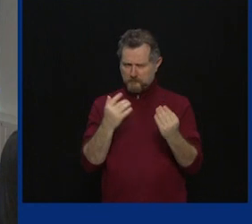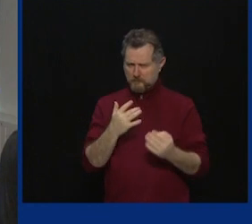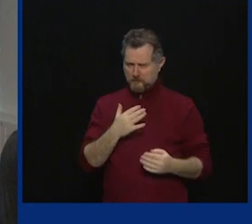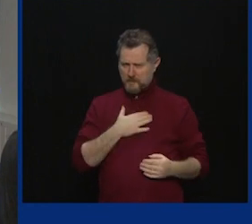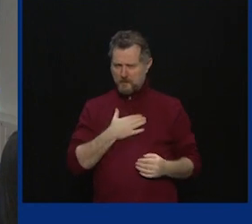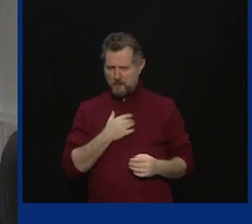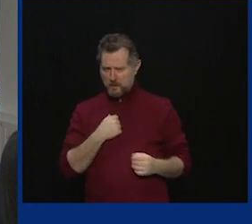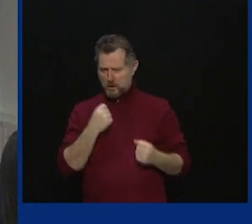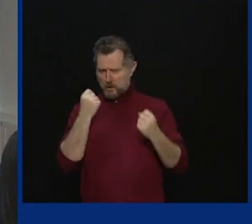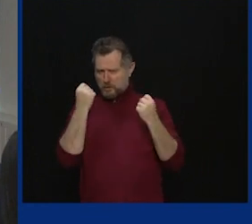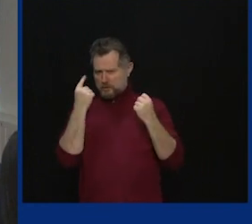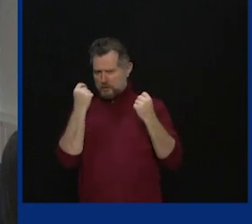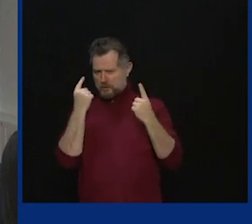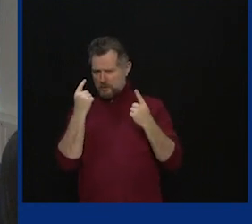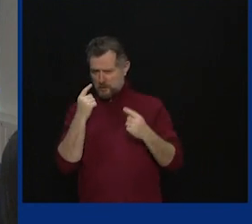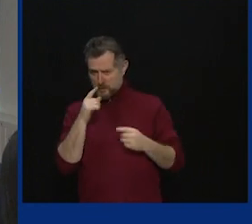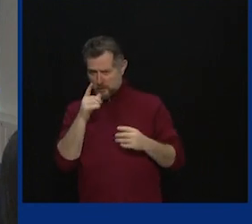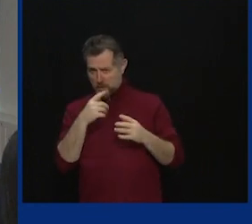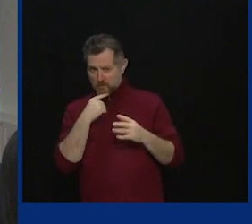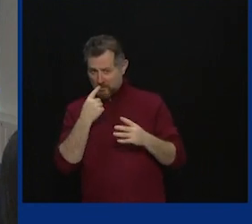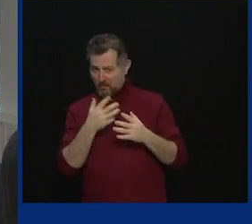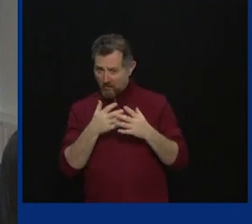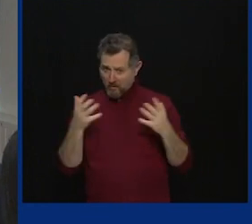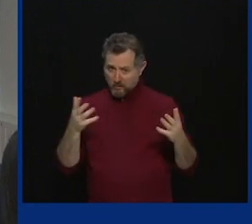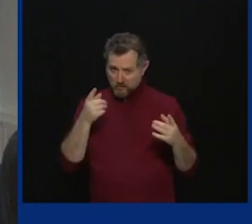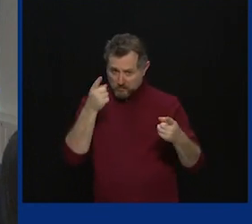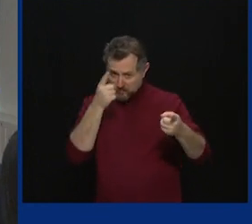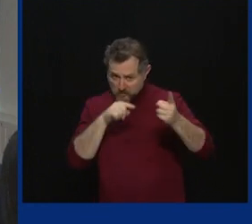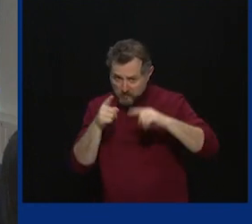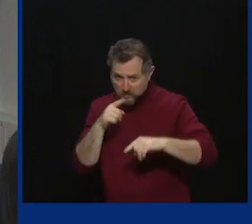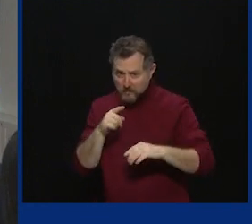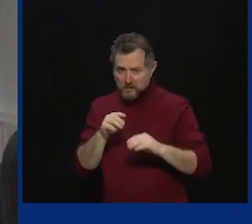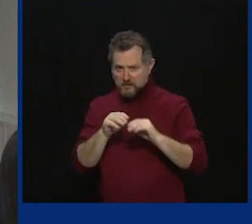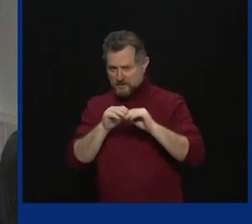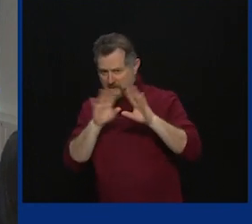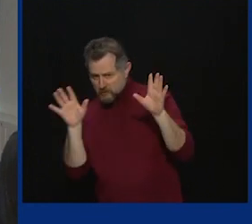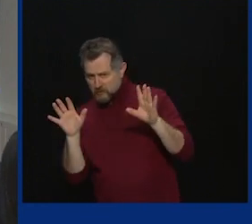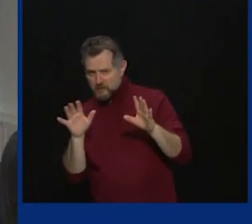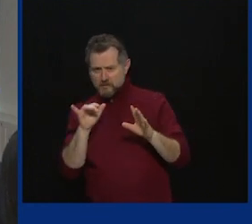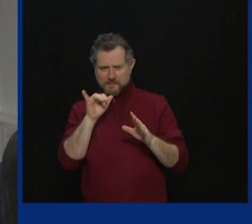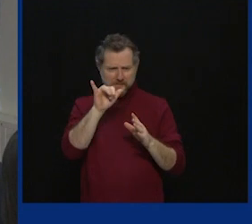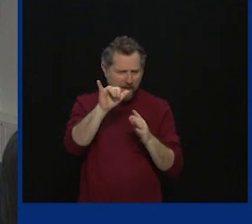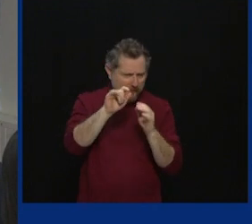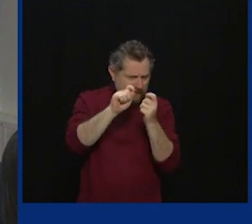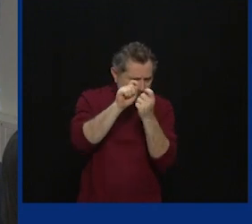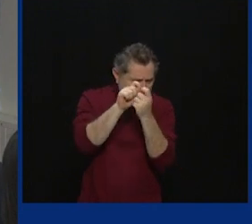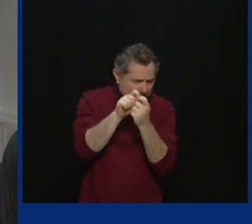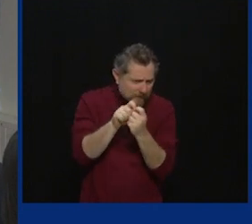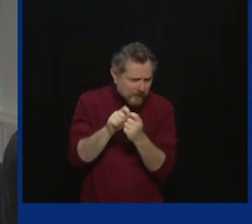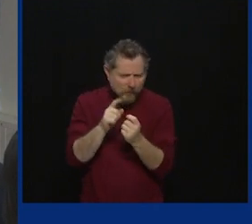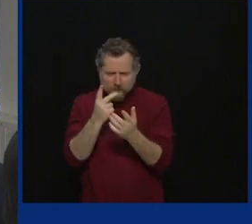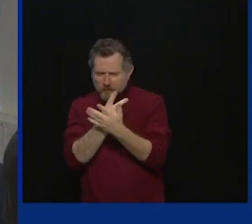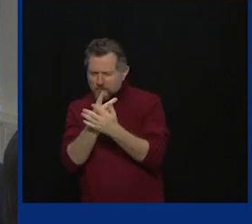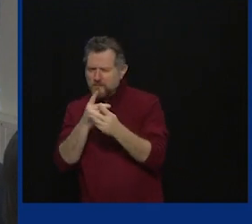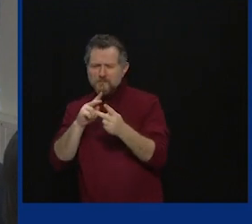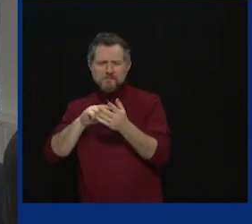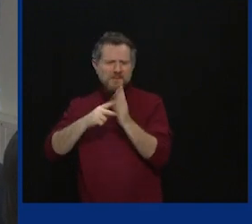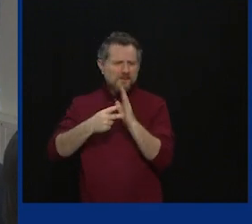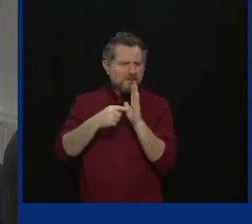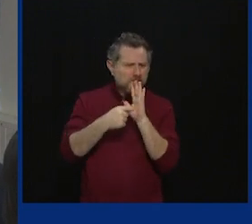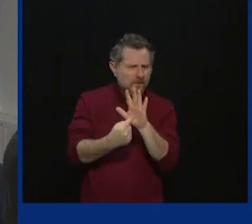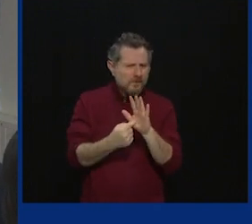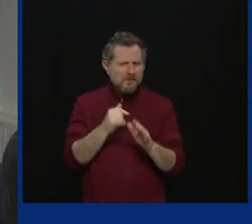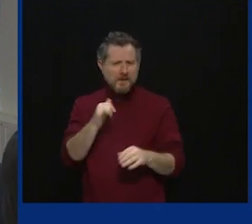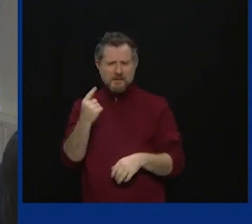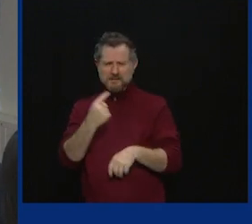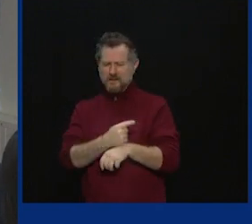make sure that all the details were ironed out, that it was, not confusing and people were aware of it. But on the very same day, there was confusion about how it interacted with the New